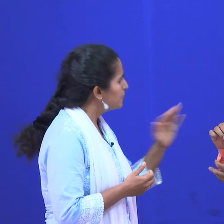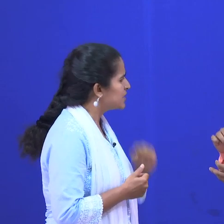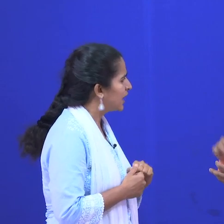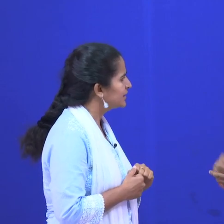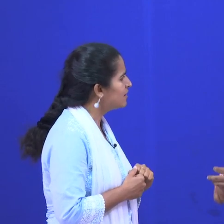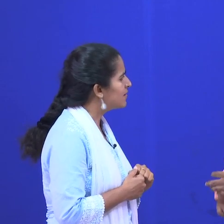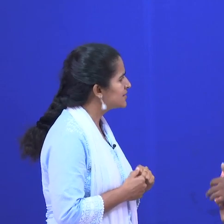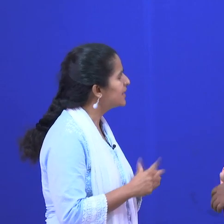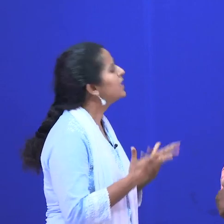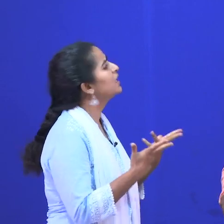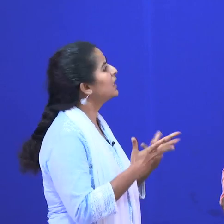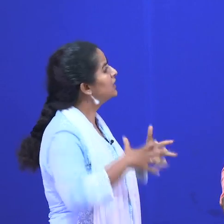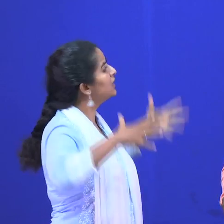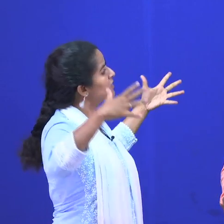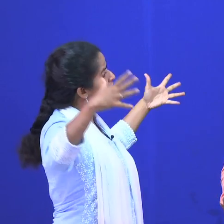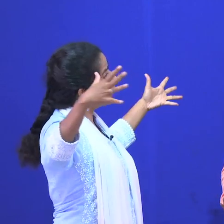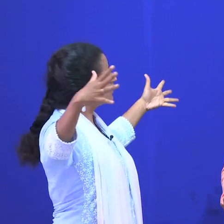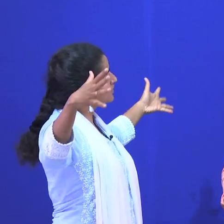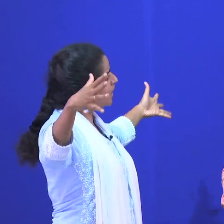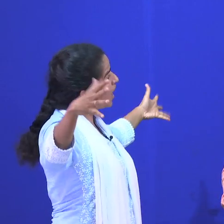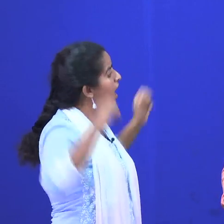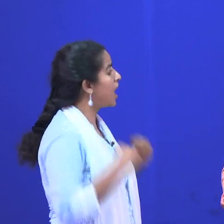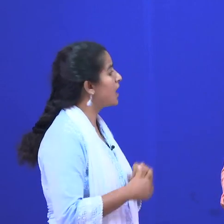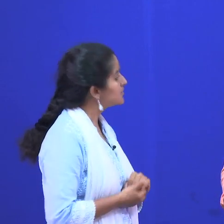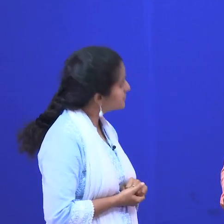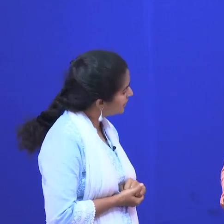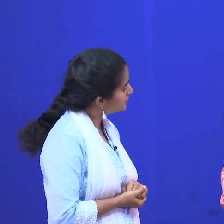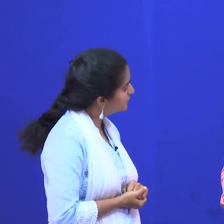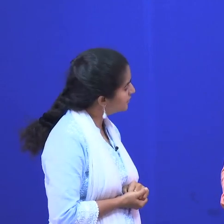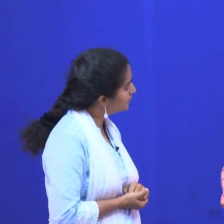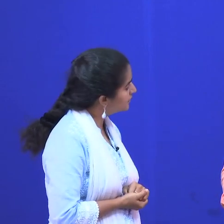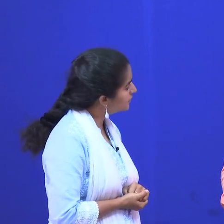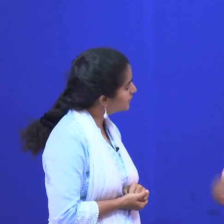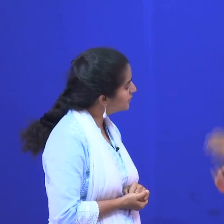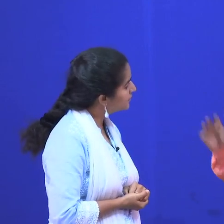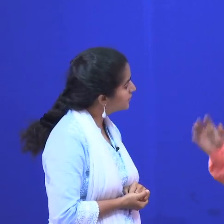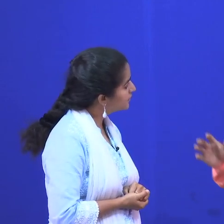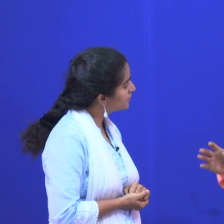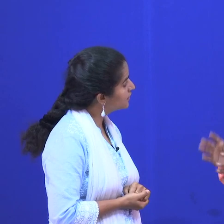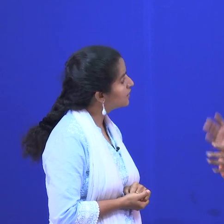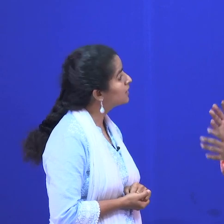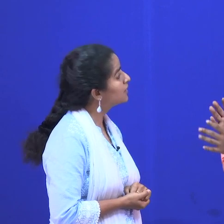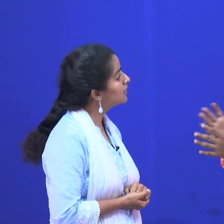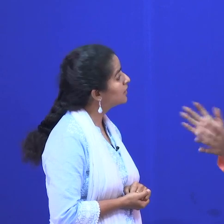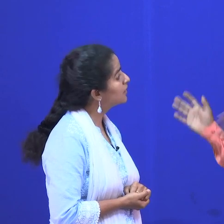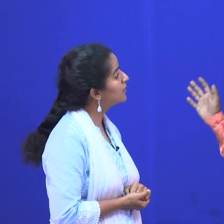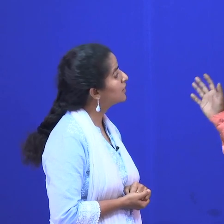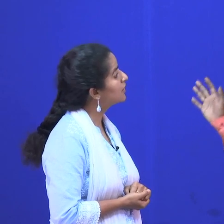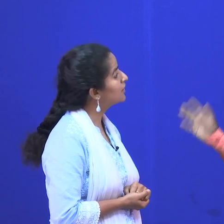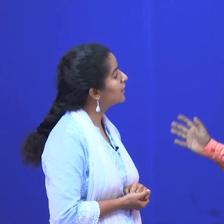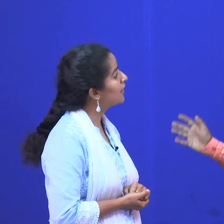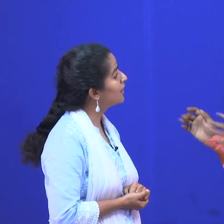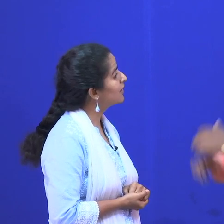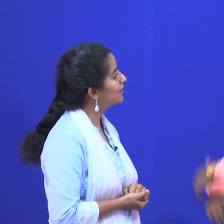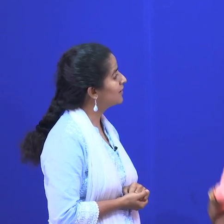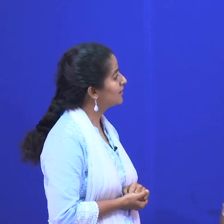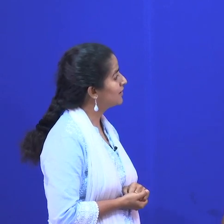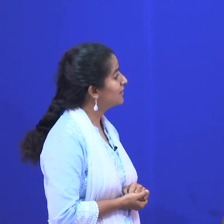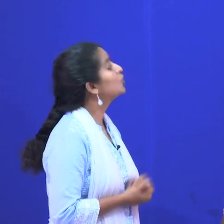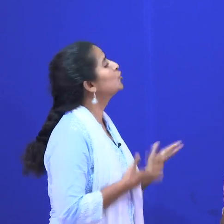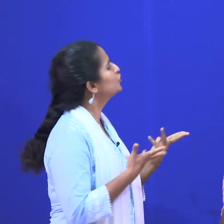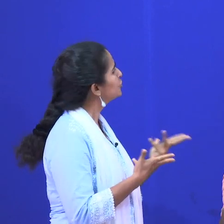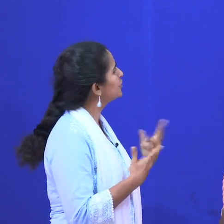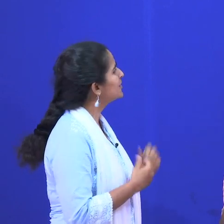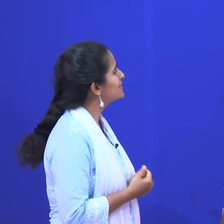Uttamam. Chhatravase kati chhatraha santi? Tatra sahasram chhatraha